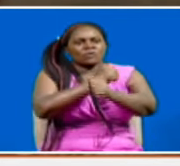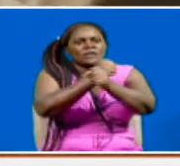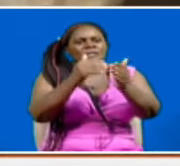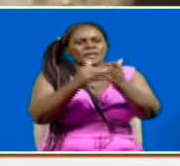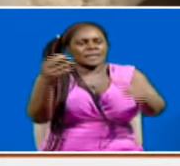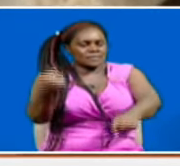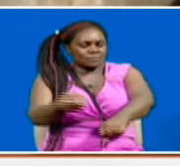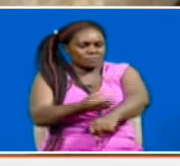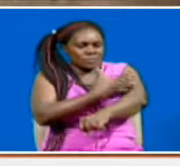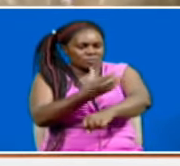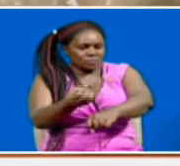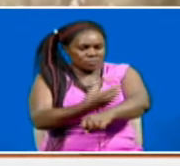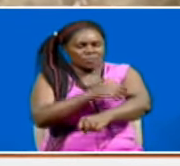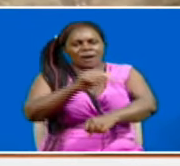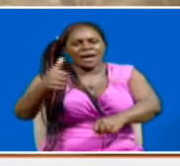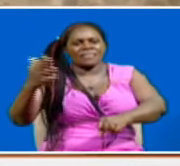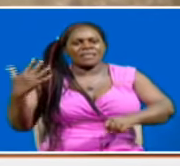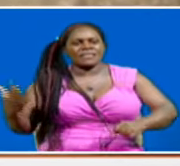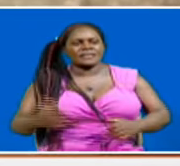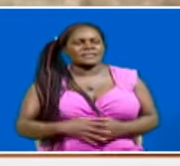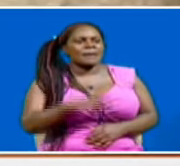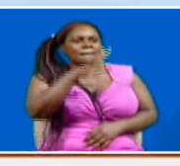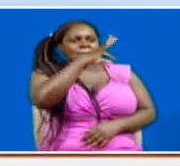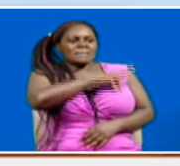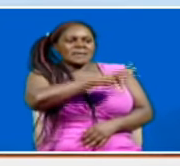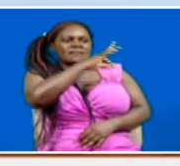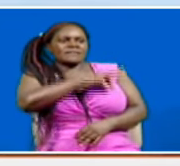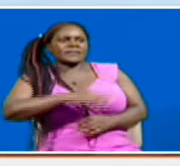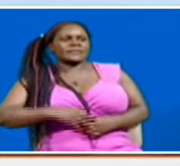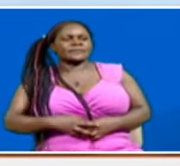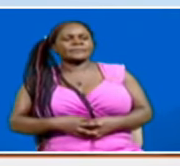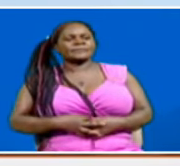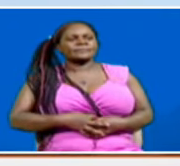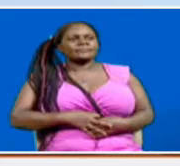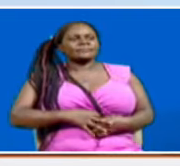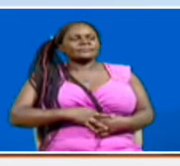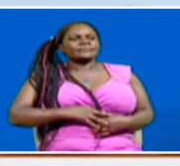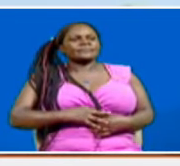against cancer, among others. Alan Ochanda,